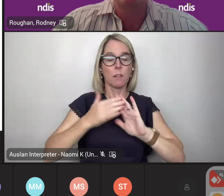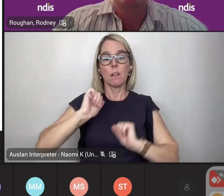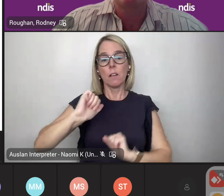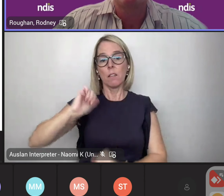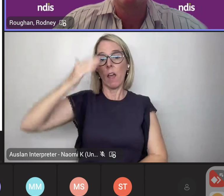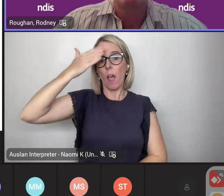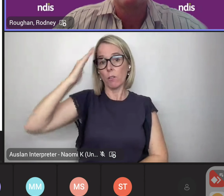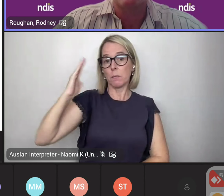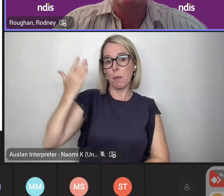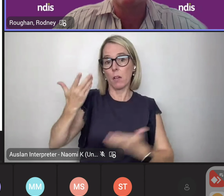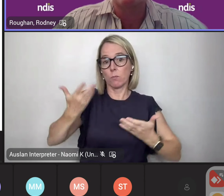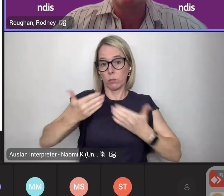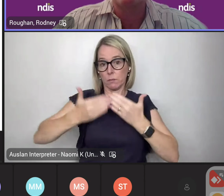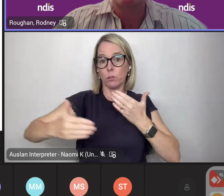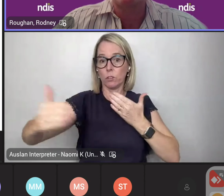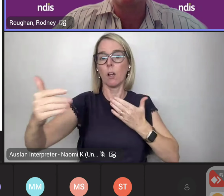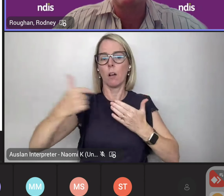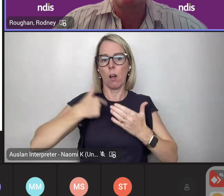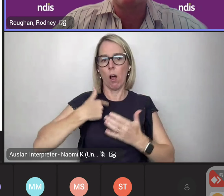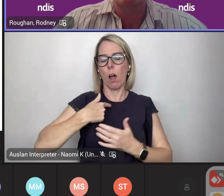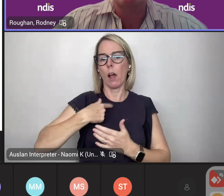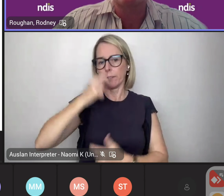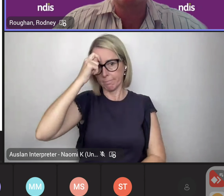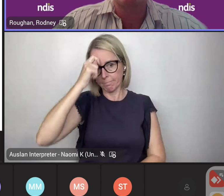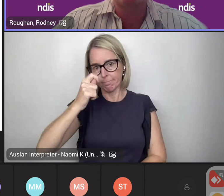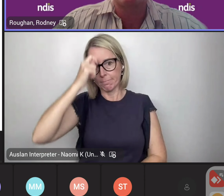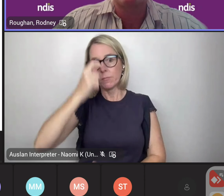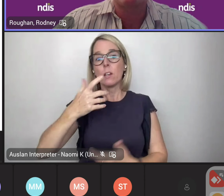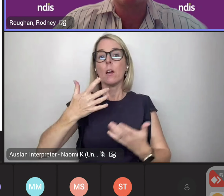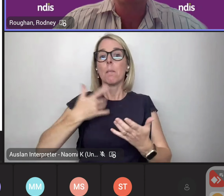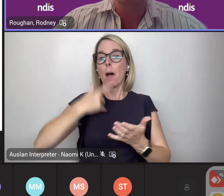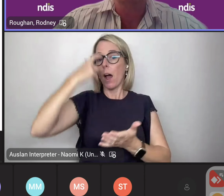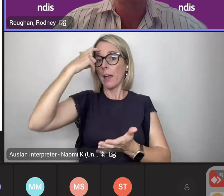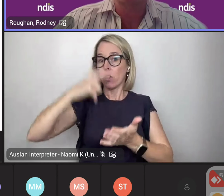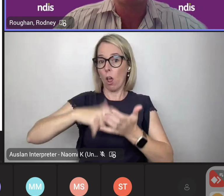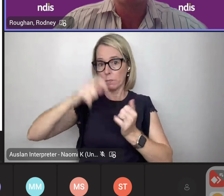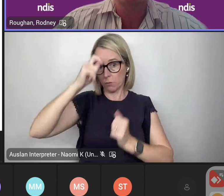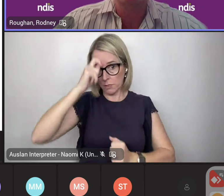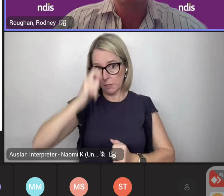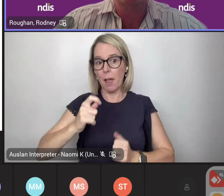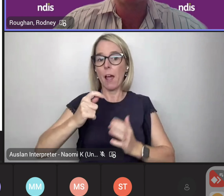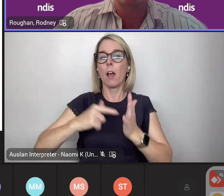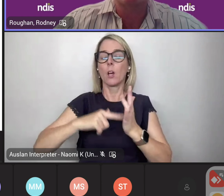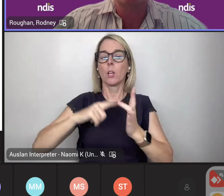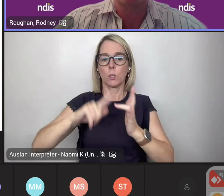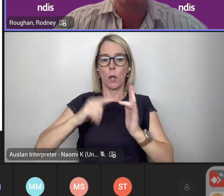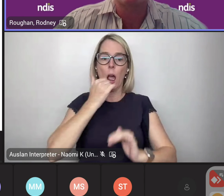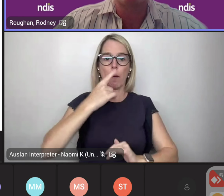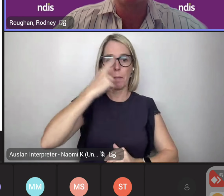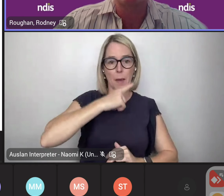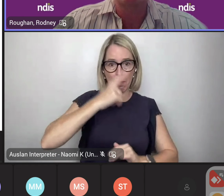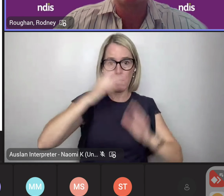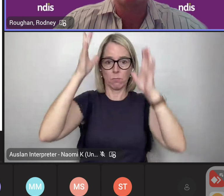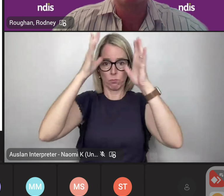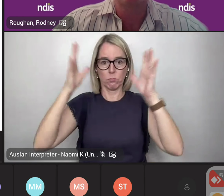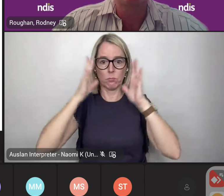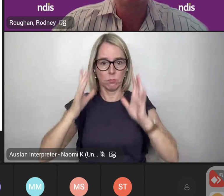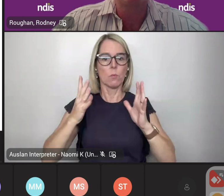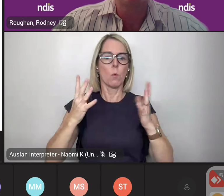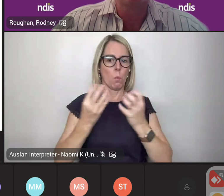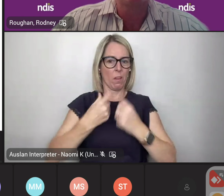past and present. I'd like to extend that acknowledgement and respect to any Aboriginal and Torres Strait Islander peoples